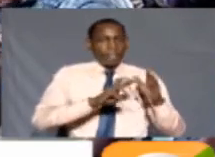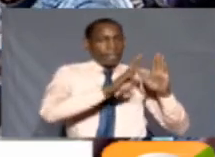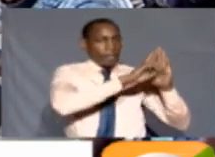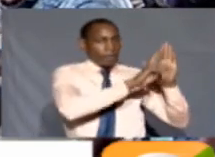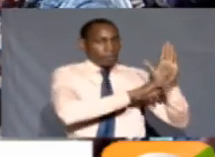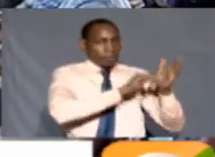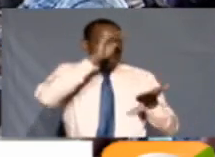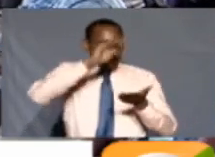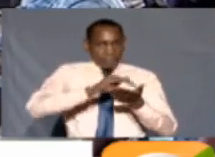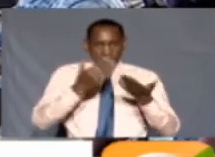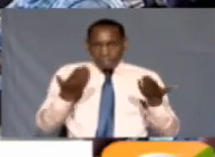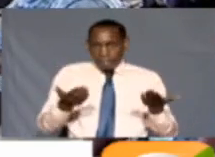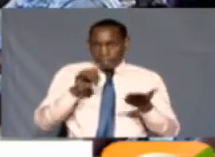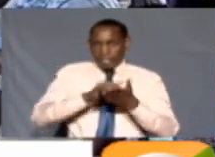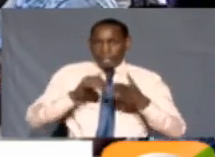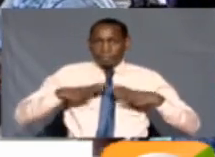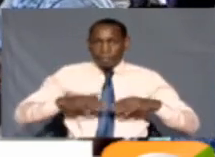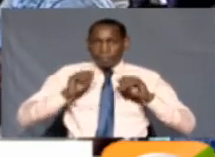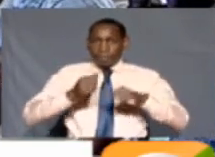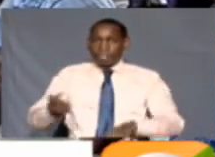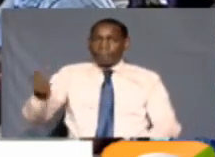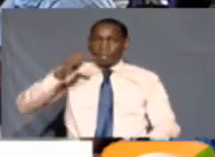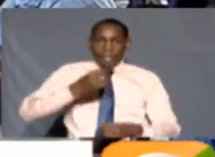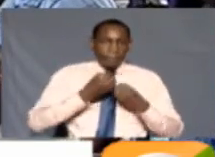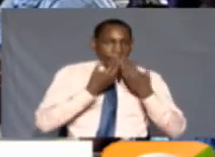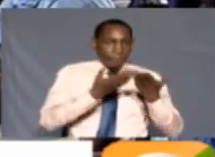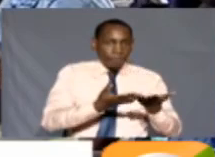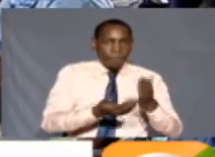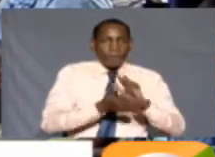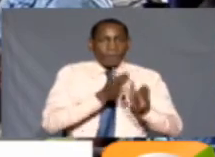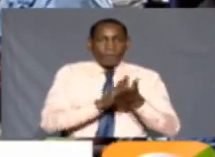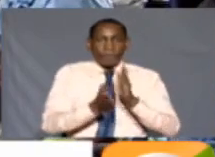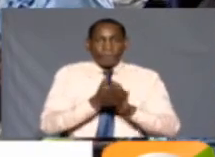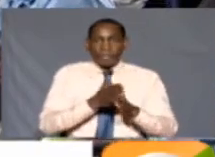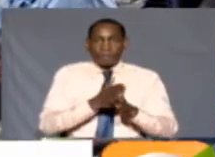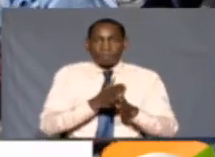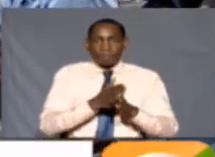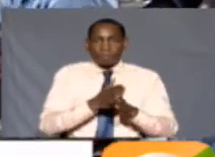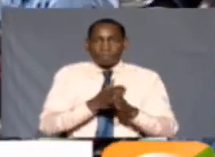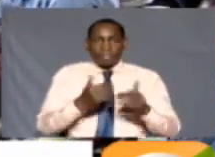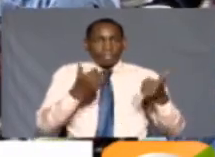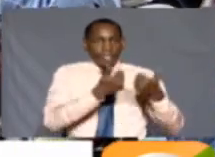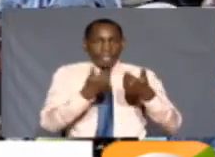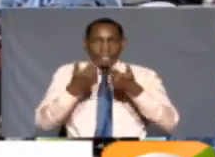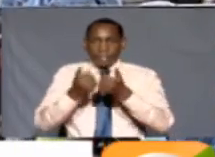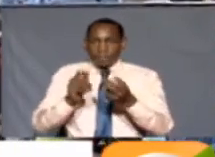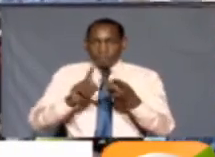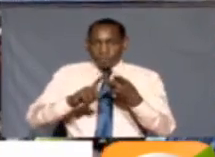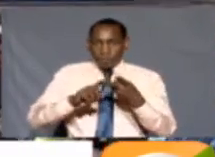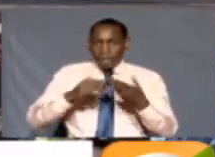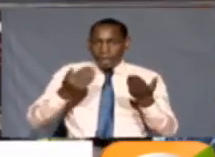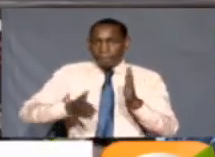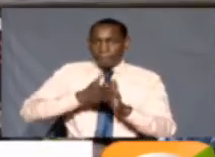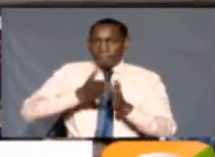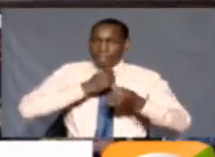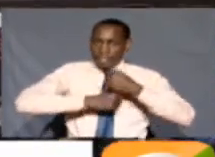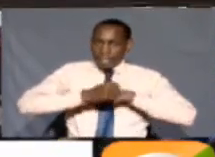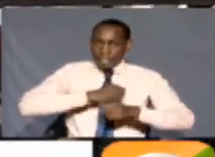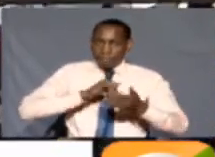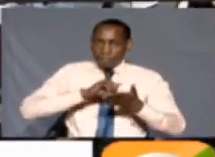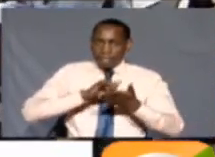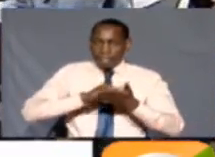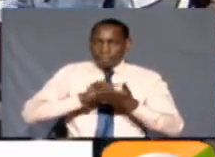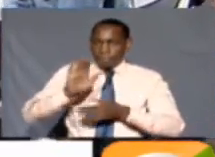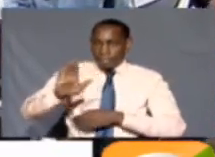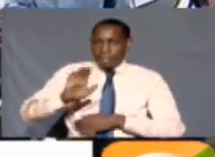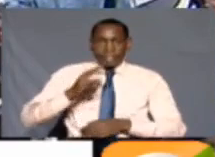cut the bureaucracy to make sure that people come to you and they give information without any blowbacks? And the other one is, how fast can you take action? That came from